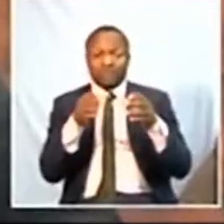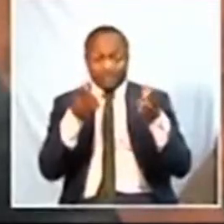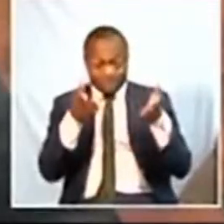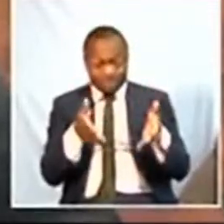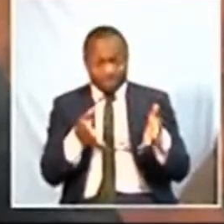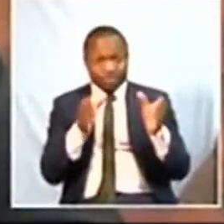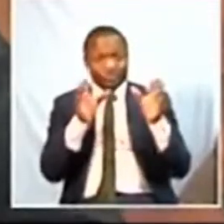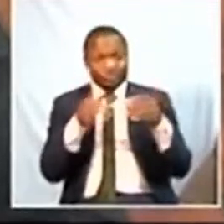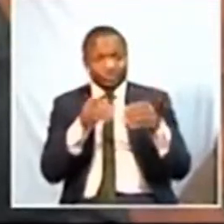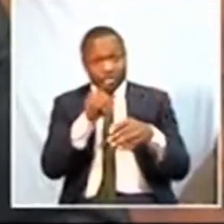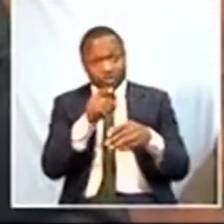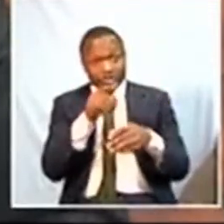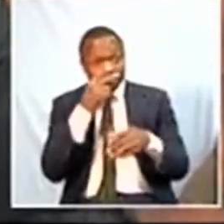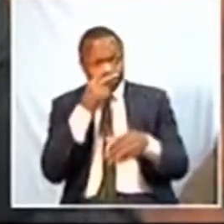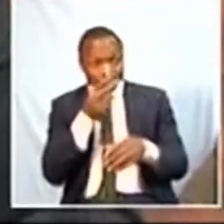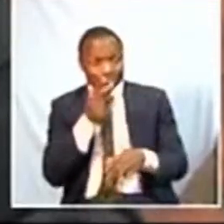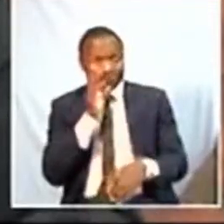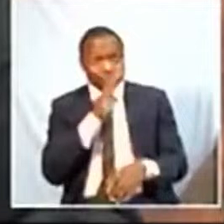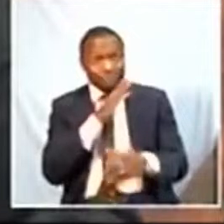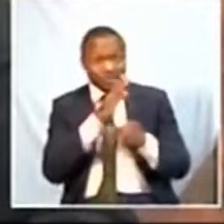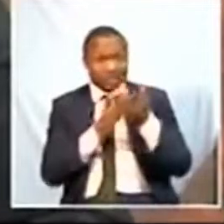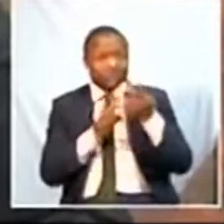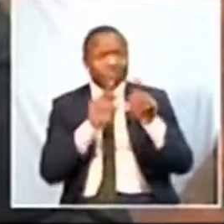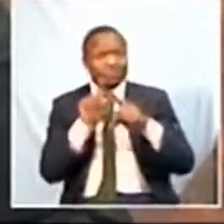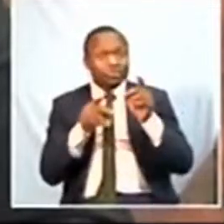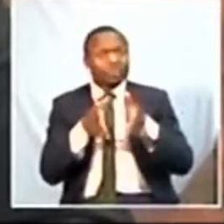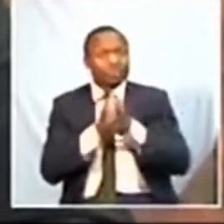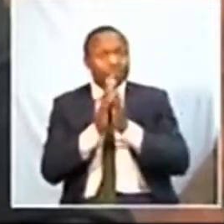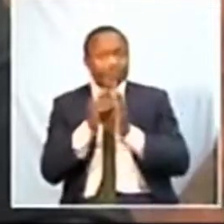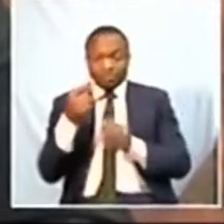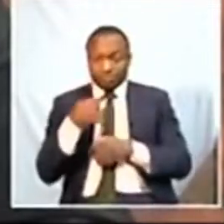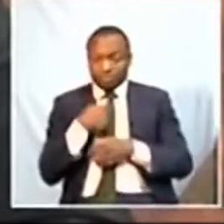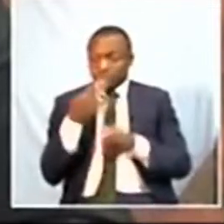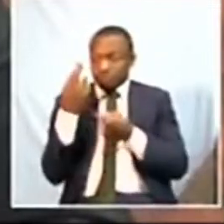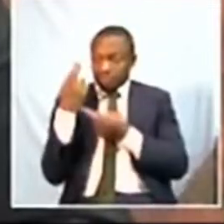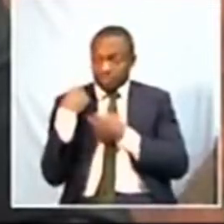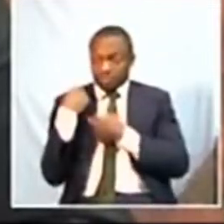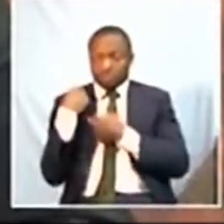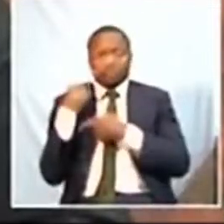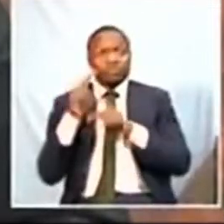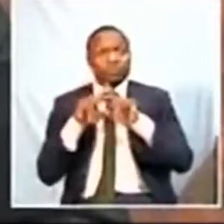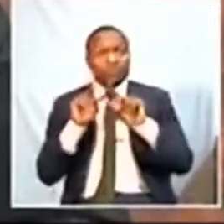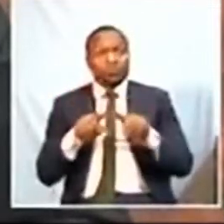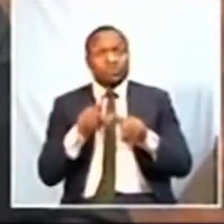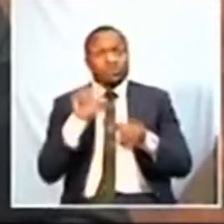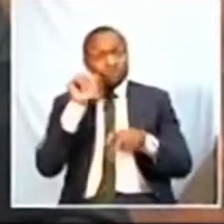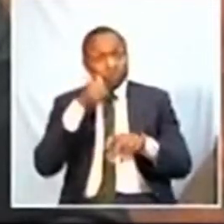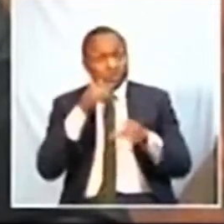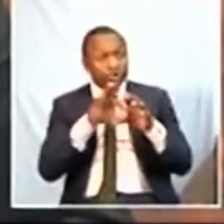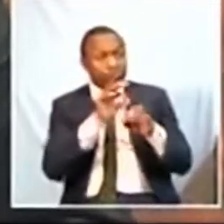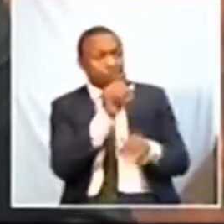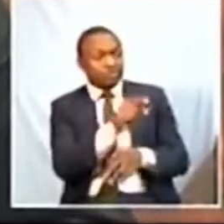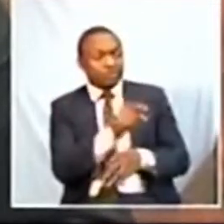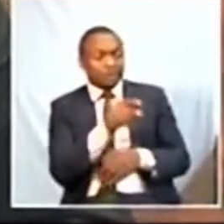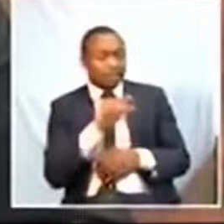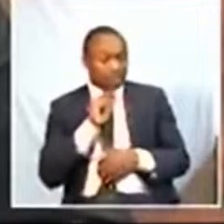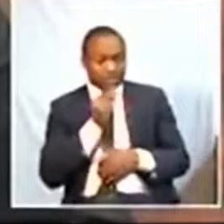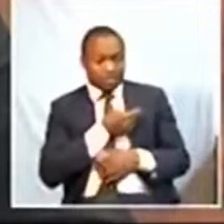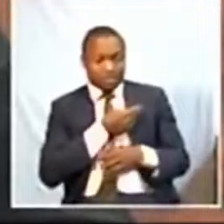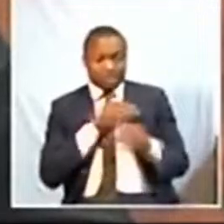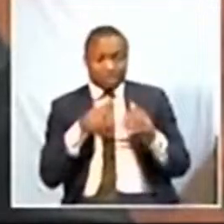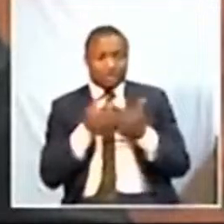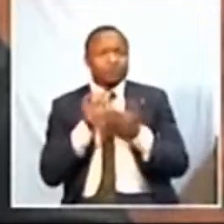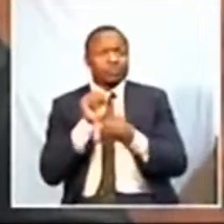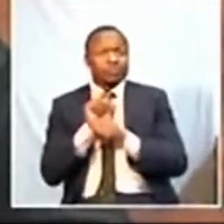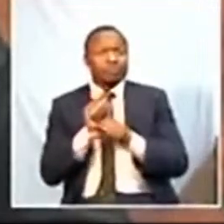committee. You have seen some people ask, I'm the substantive chair. Tomorrow you'll find him. The way we operate